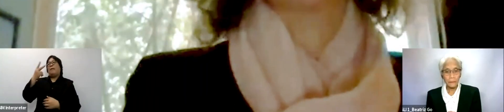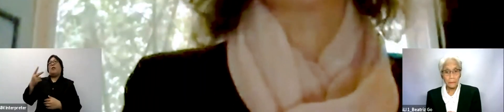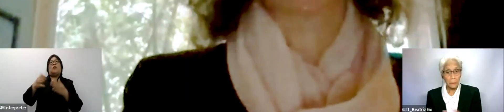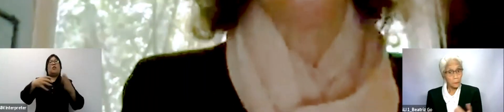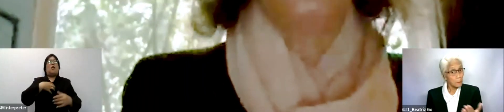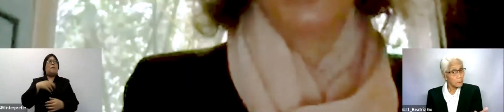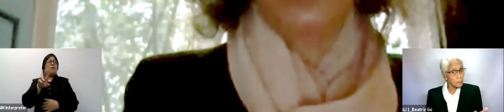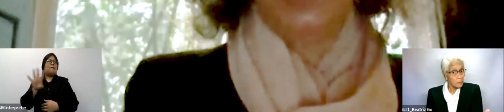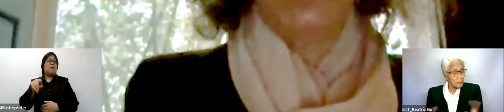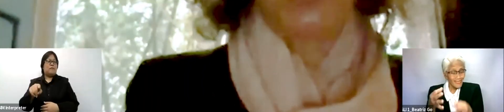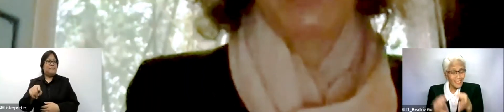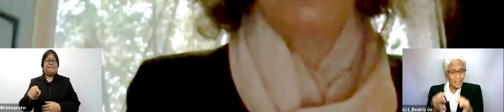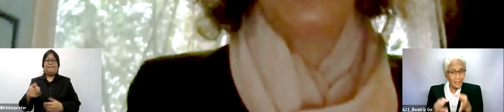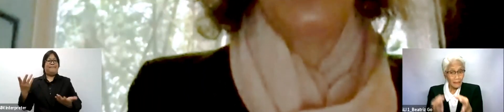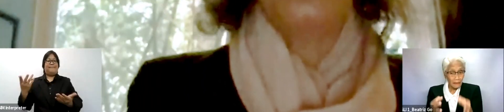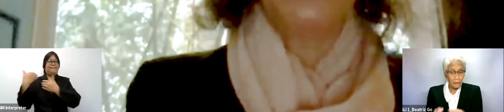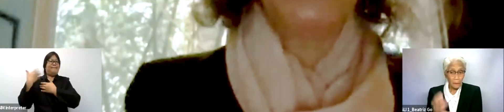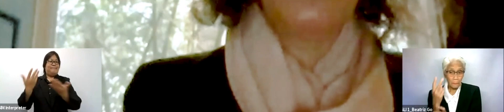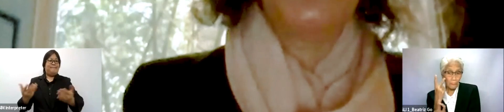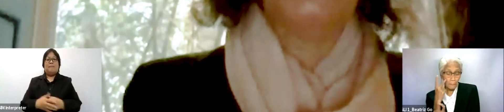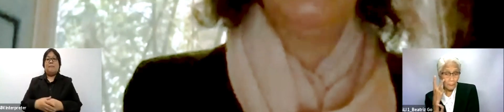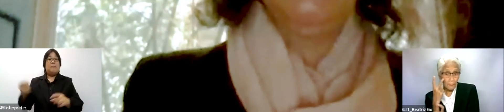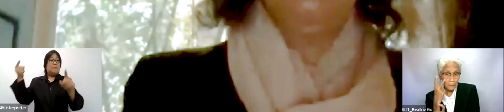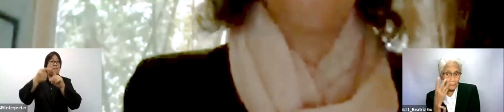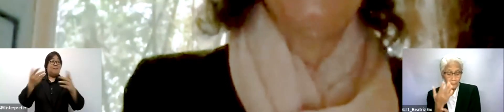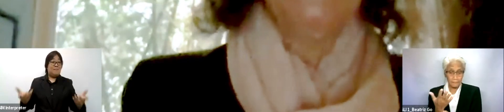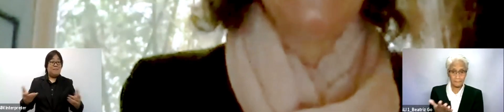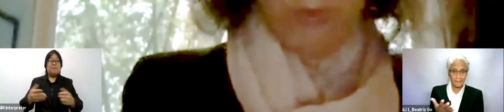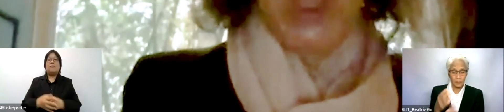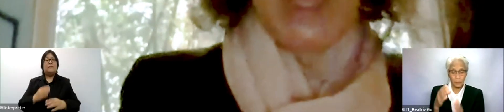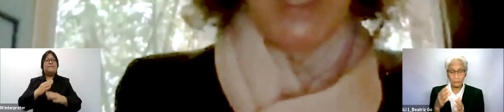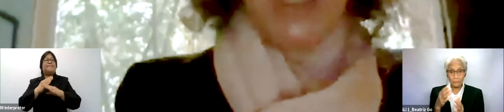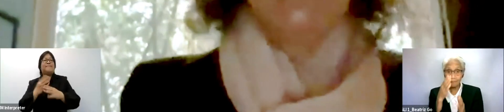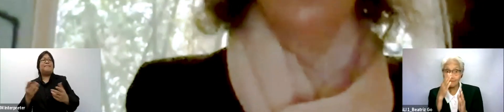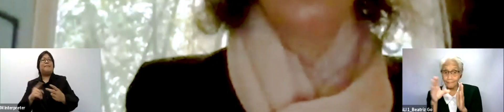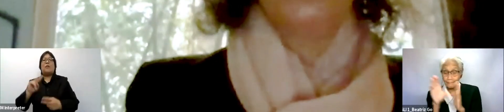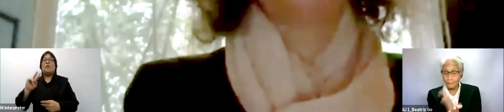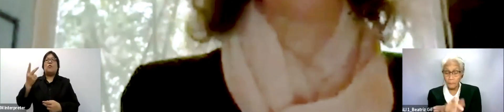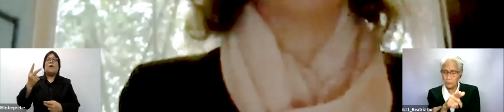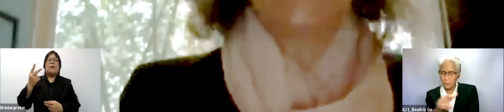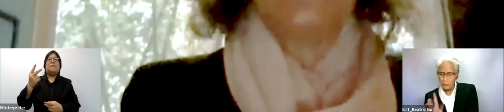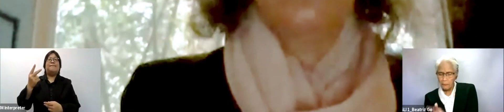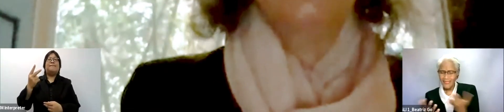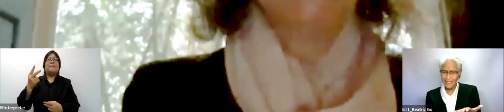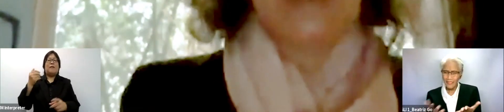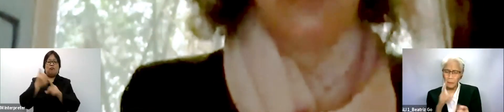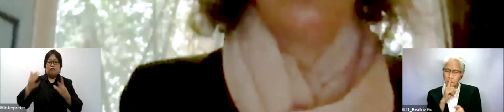So if we look at the General Comment 24, what does it do? The main aim really is to